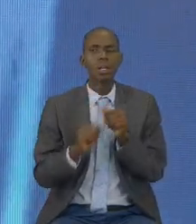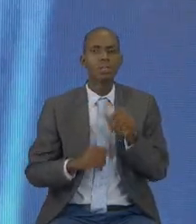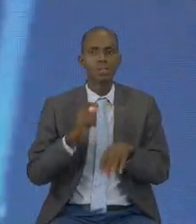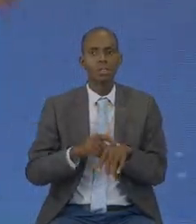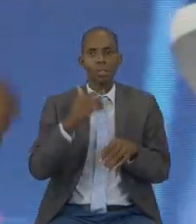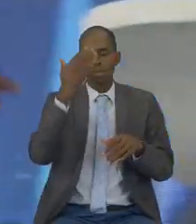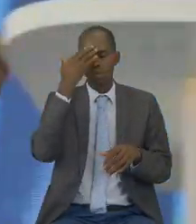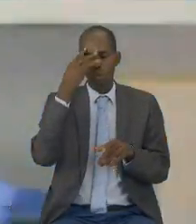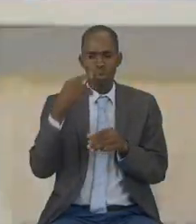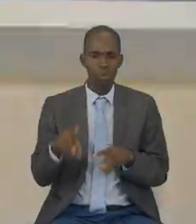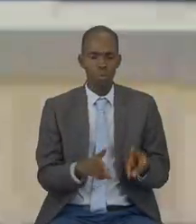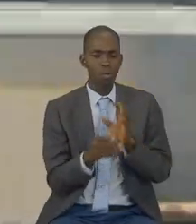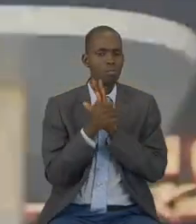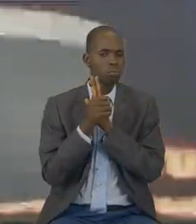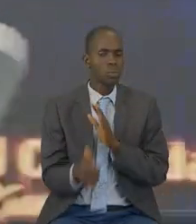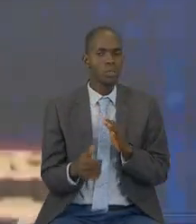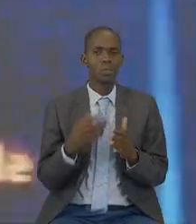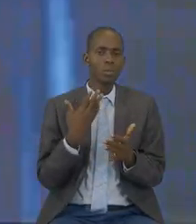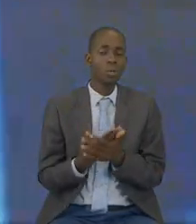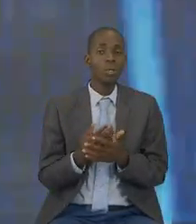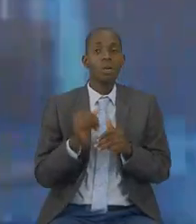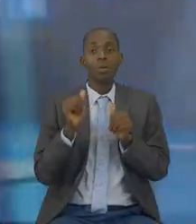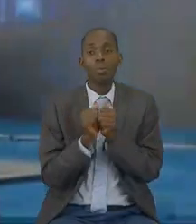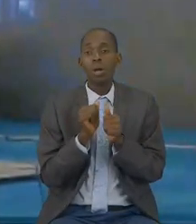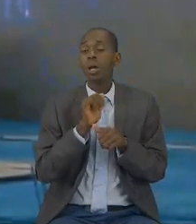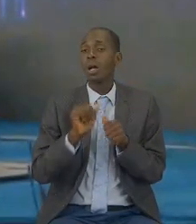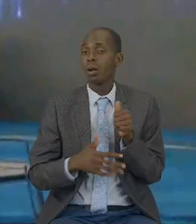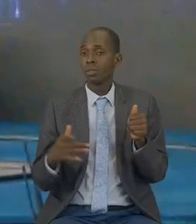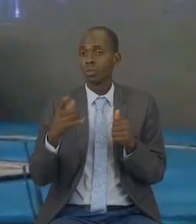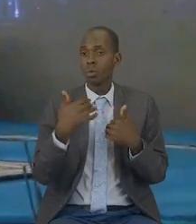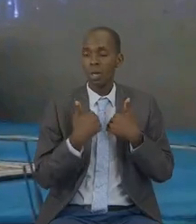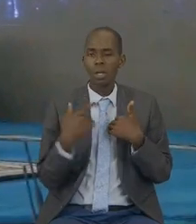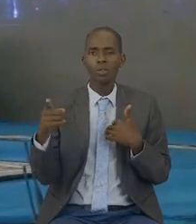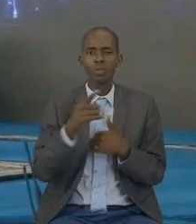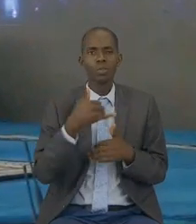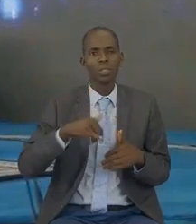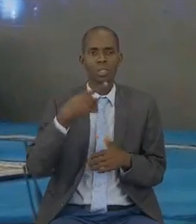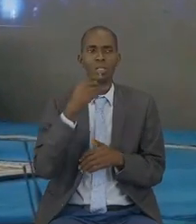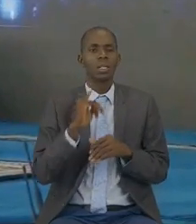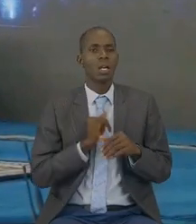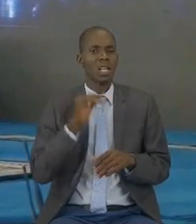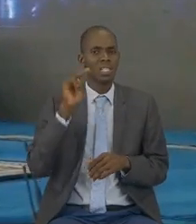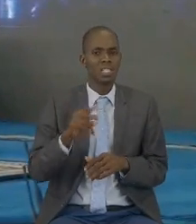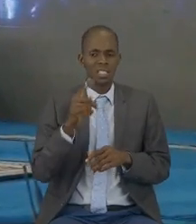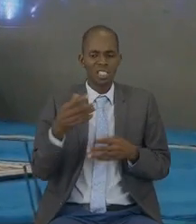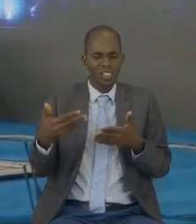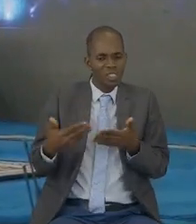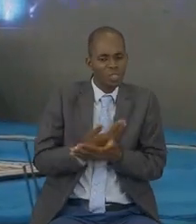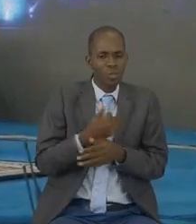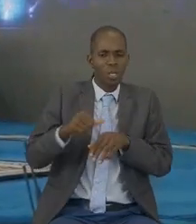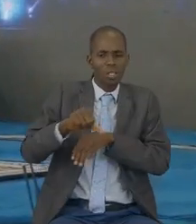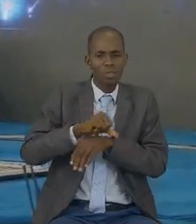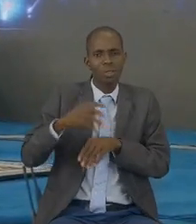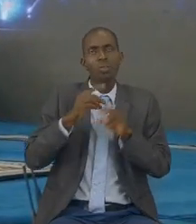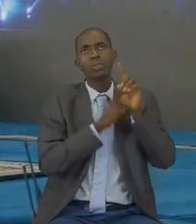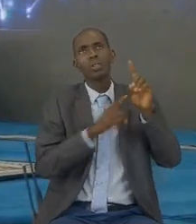system. But all the same, with everything you have, you say, I need the new anointing of the Lord,